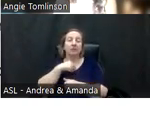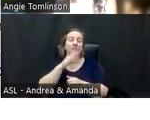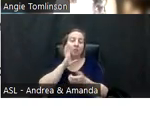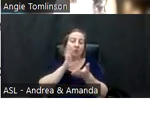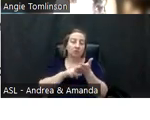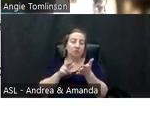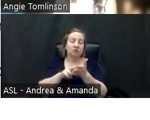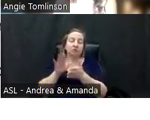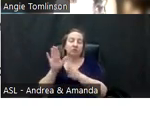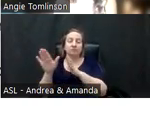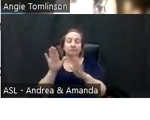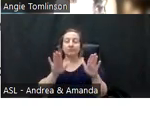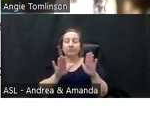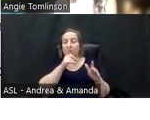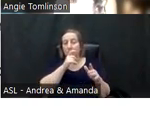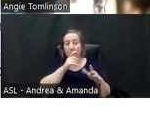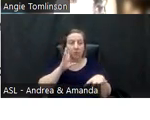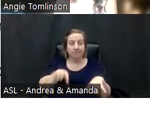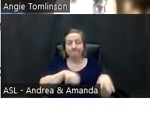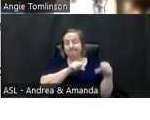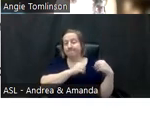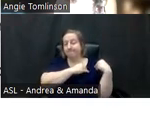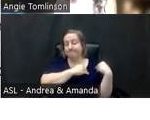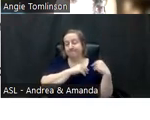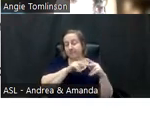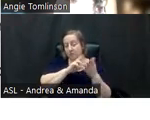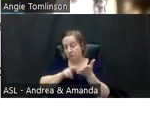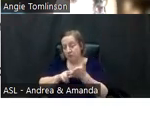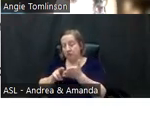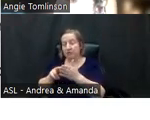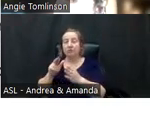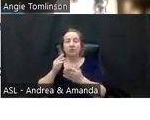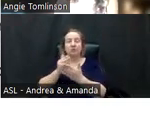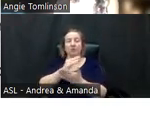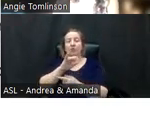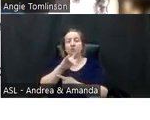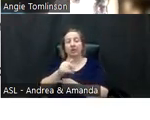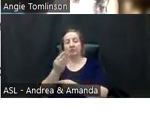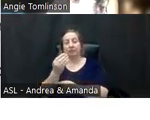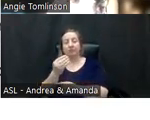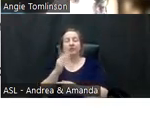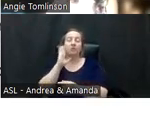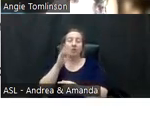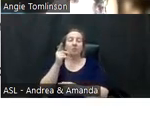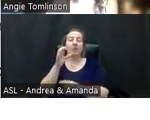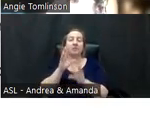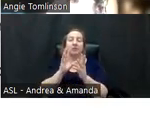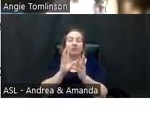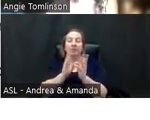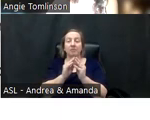their suggestions between now and the next subcommittee meeting on July 14th. We will then have public comment before ending the meeting.